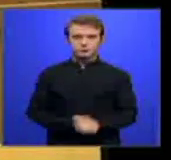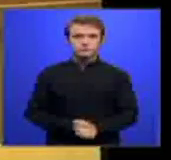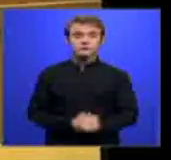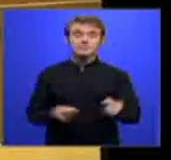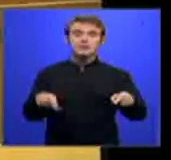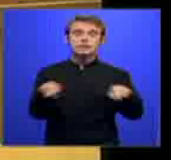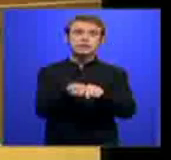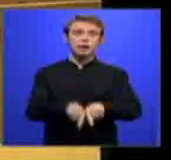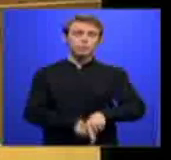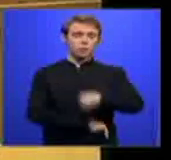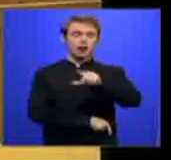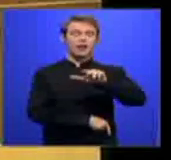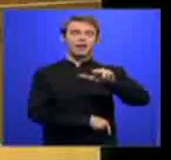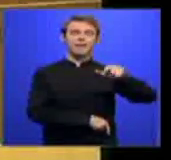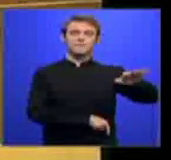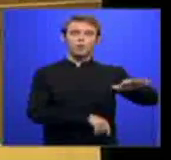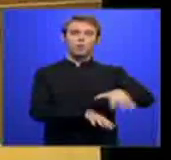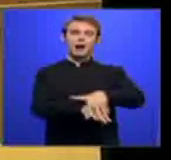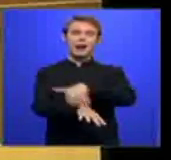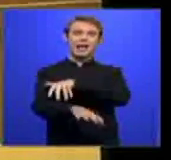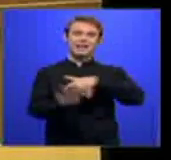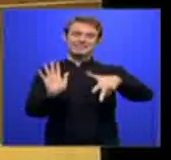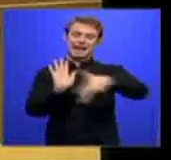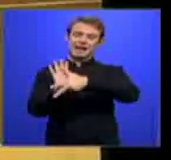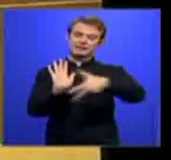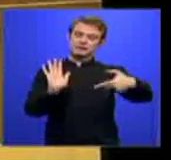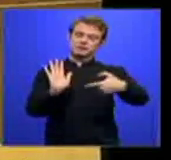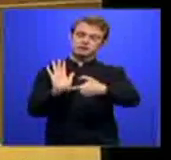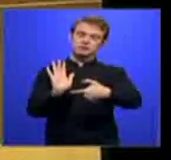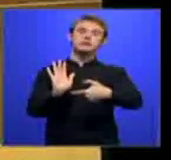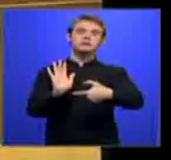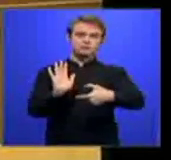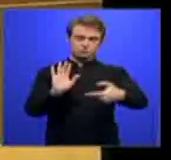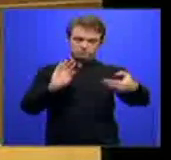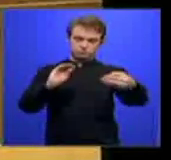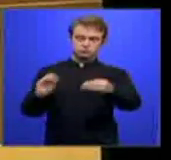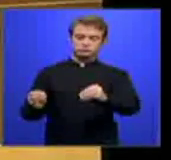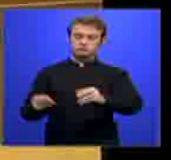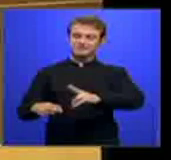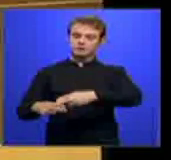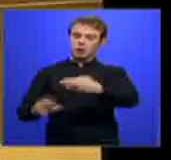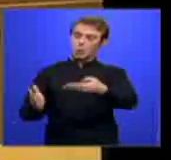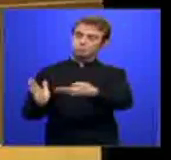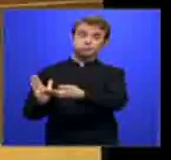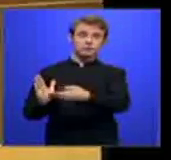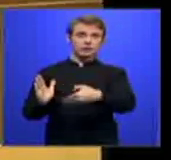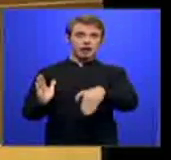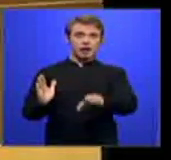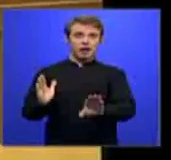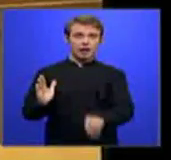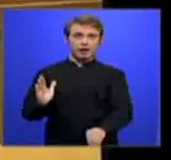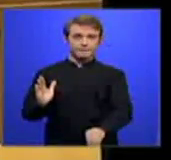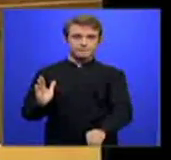1994 in order to provide for the reopening of the lodgement of